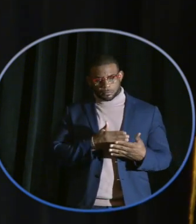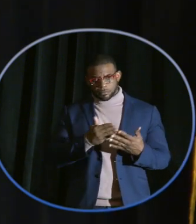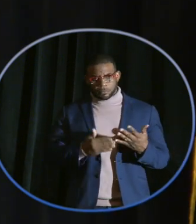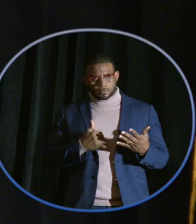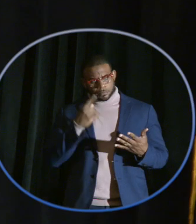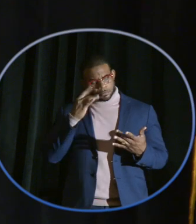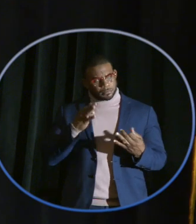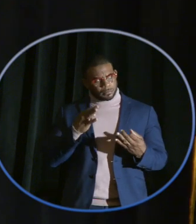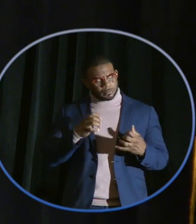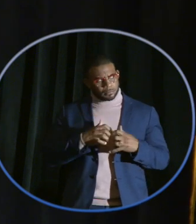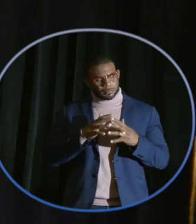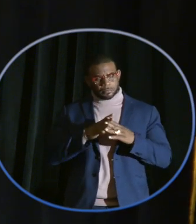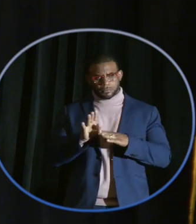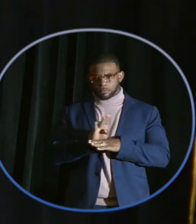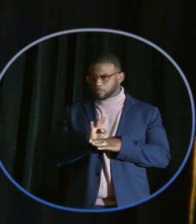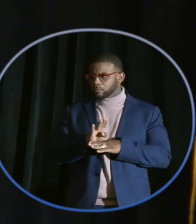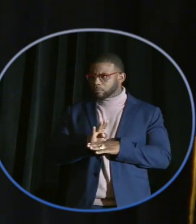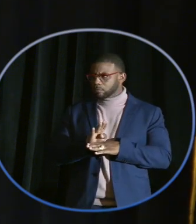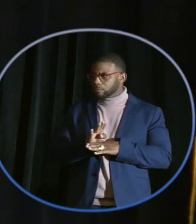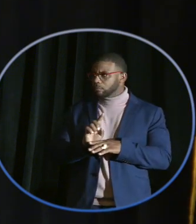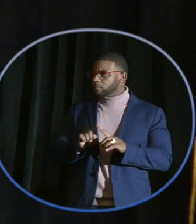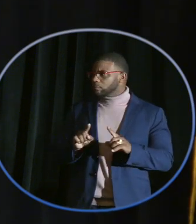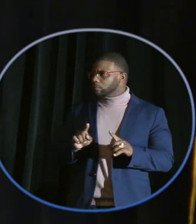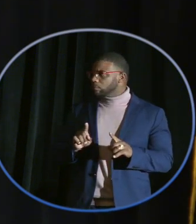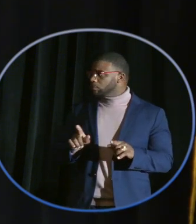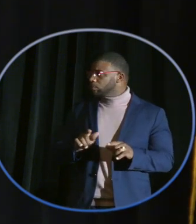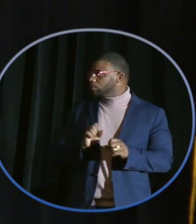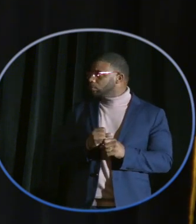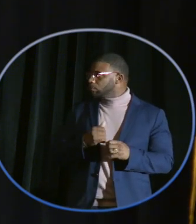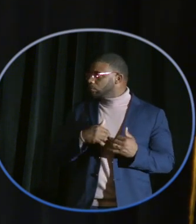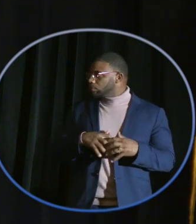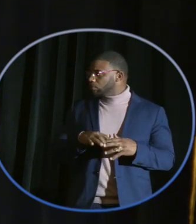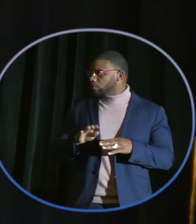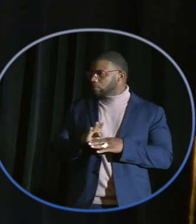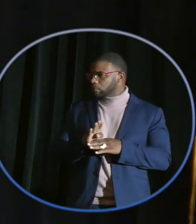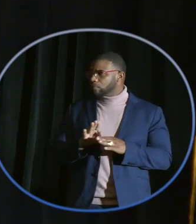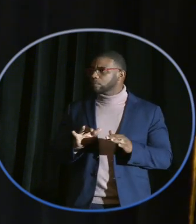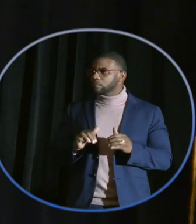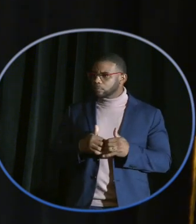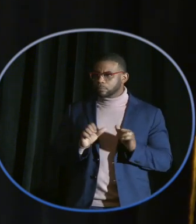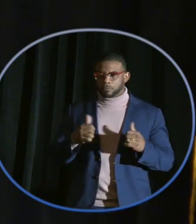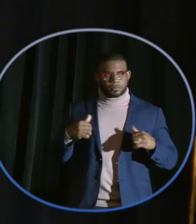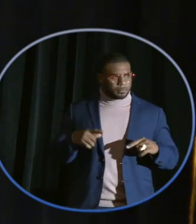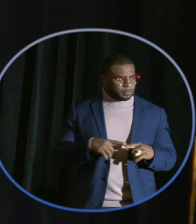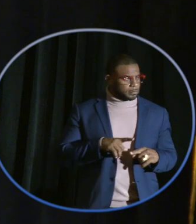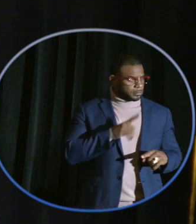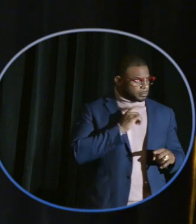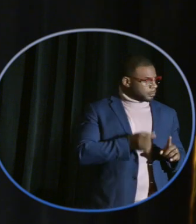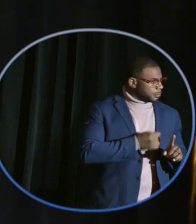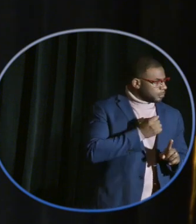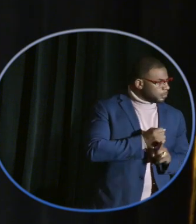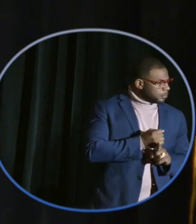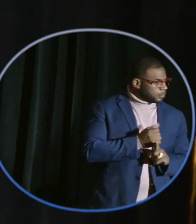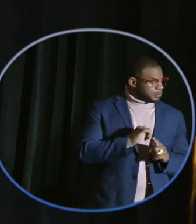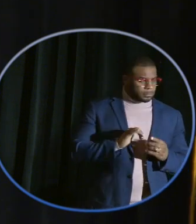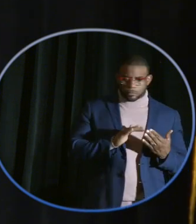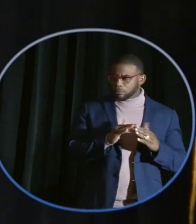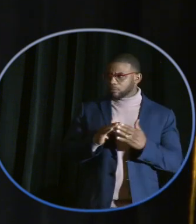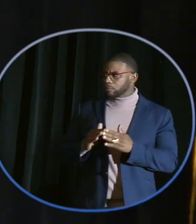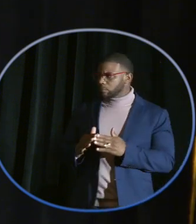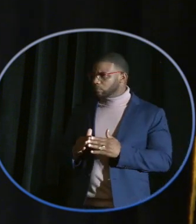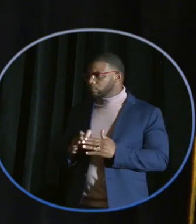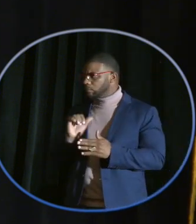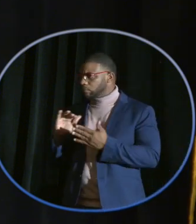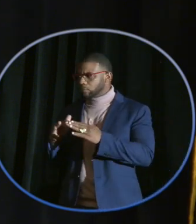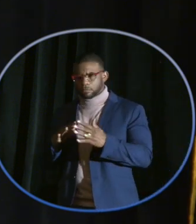we decided on building businesses. But baking into those businesses, how can we have an impact in our city and in